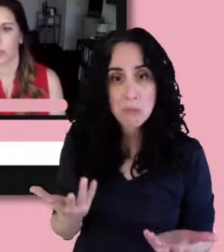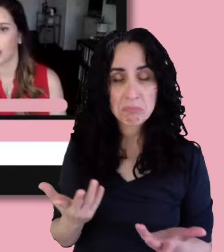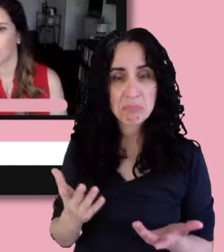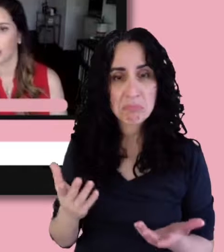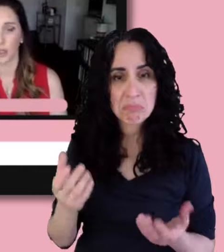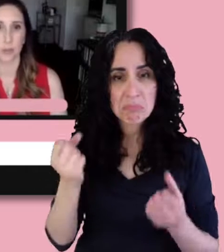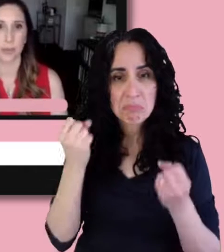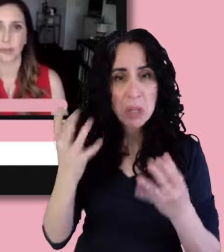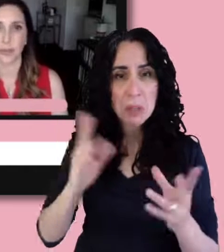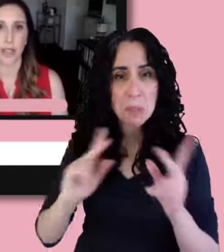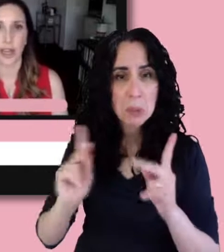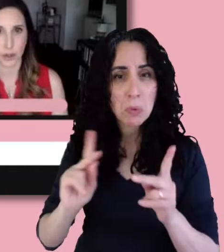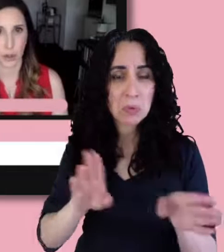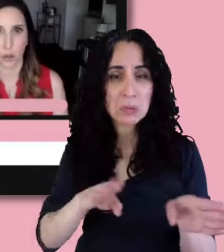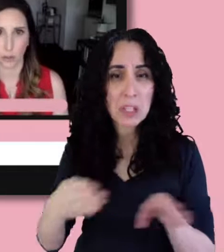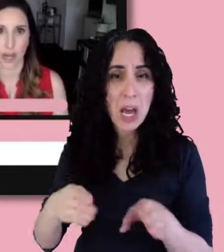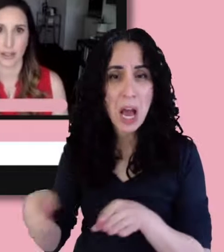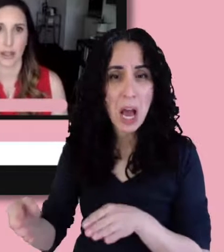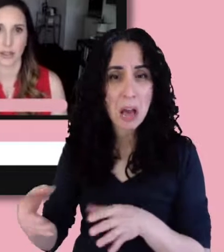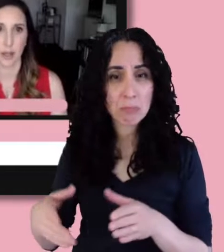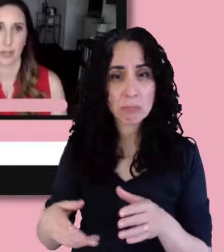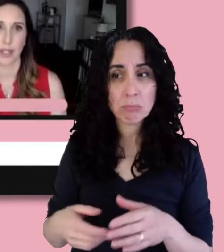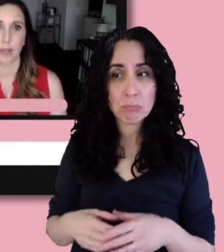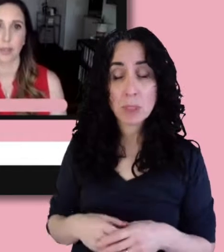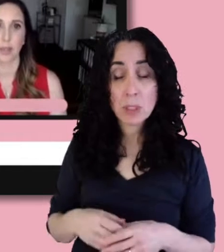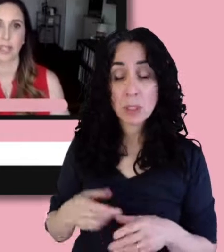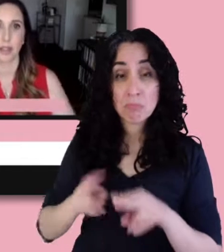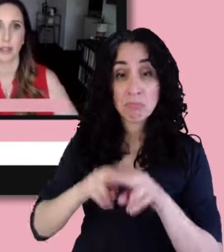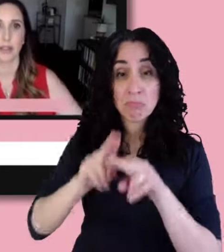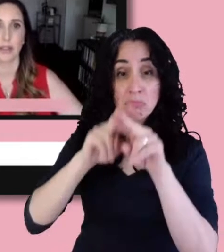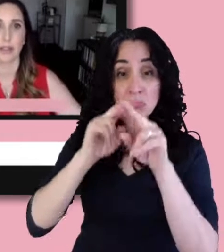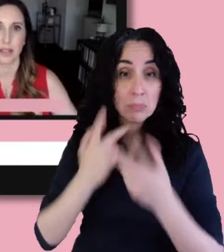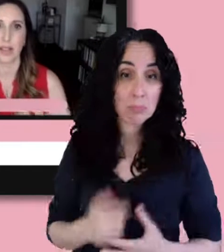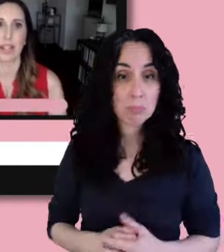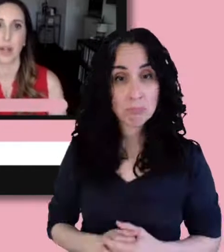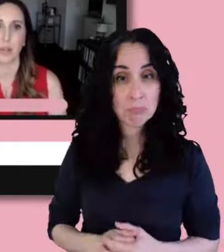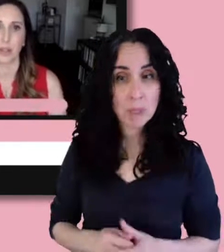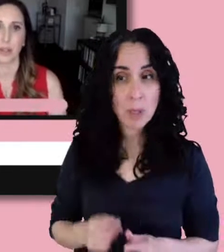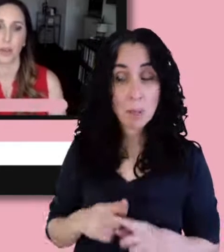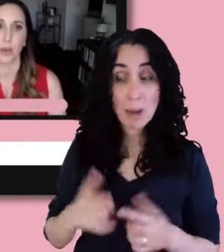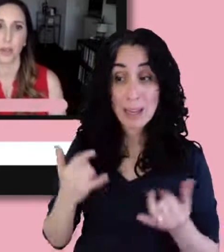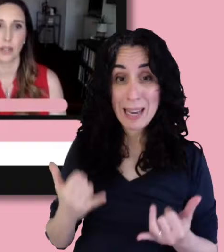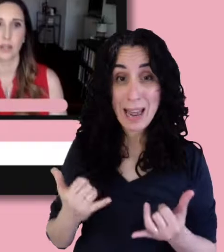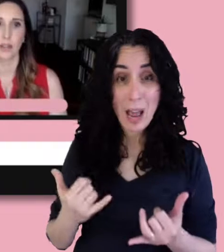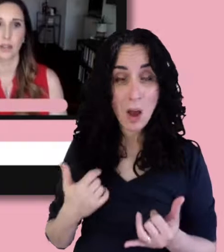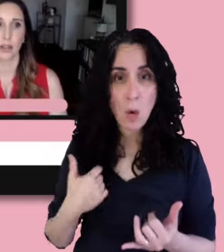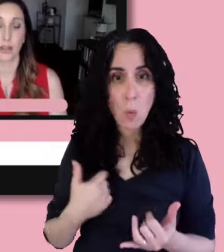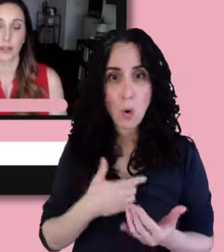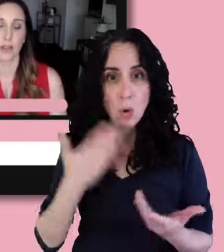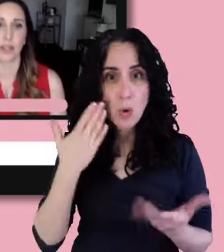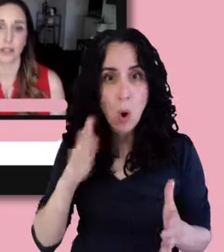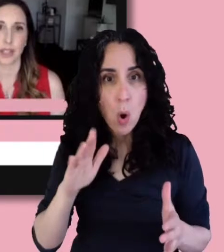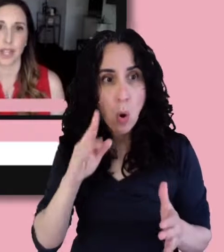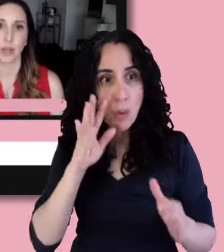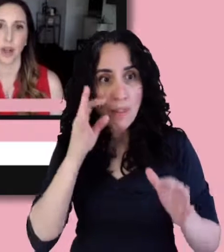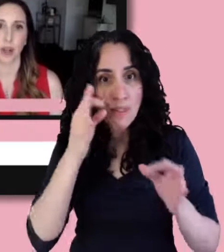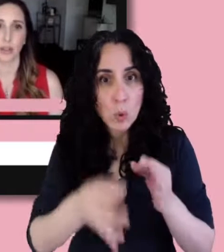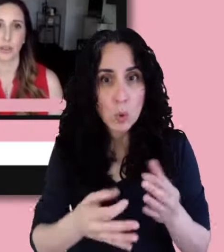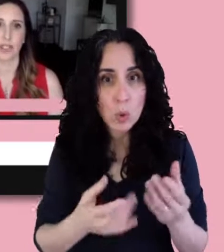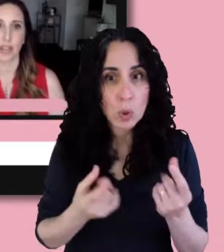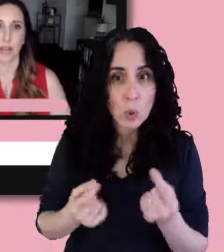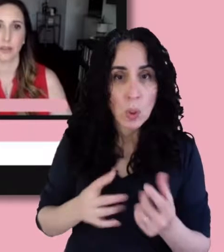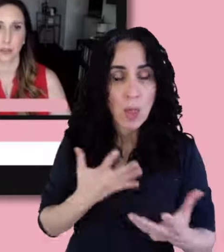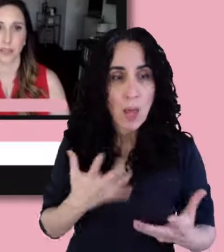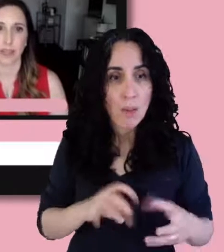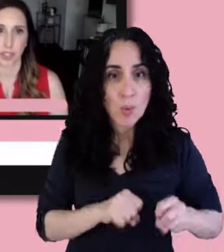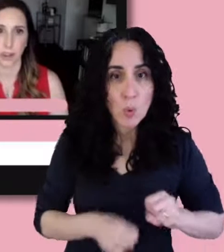saw, the death toll rise on something. But because this is a time that is so uncertain and we're all doing